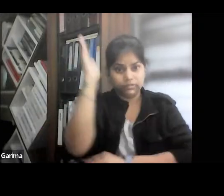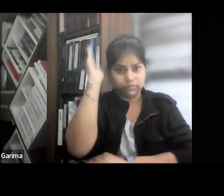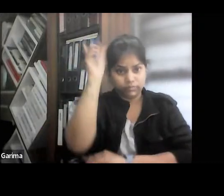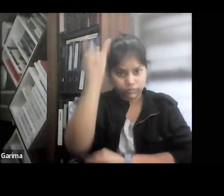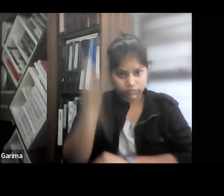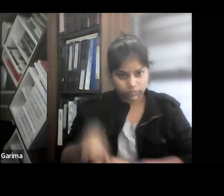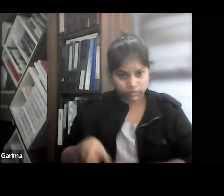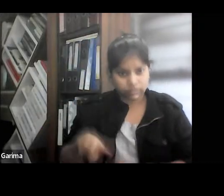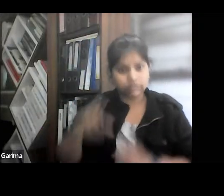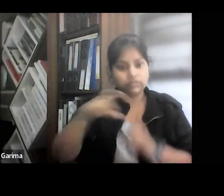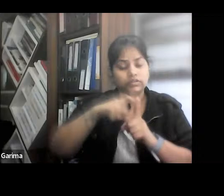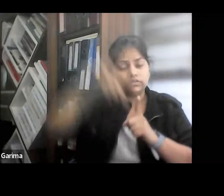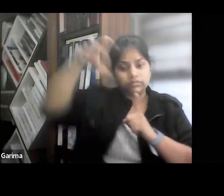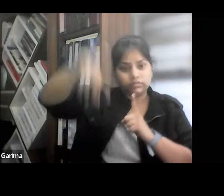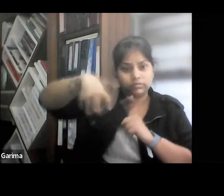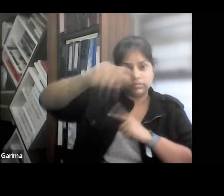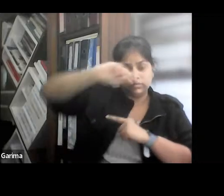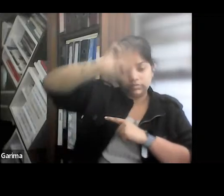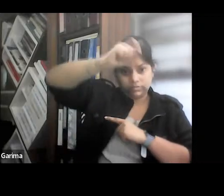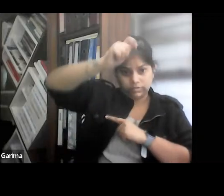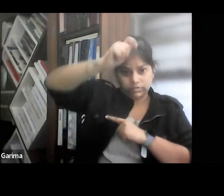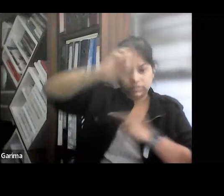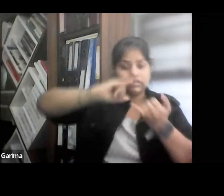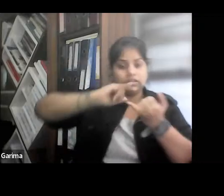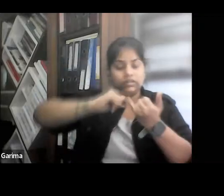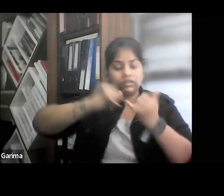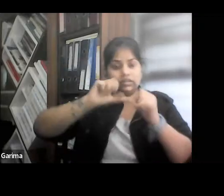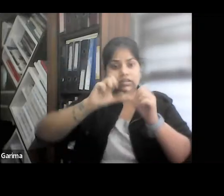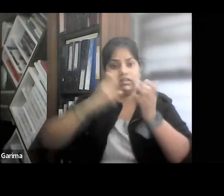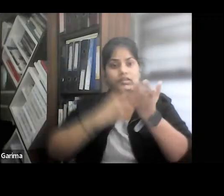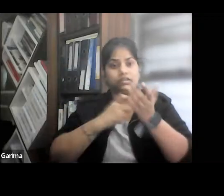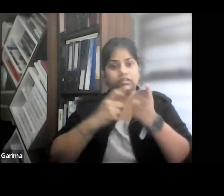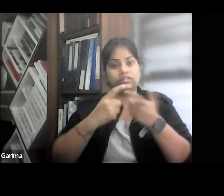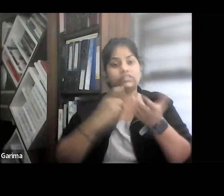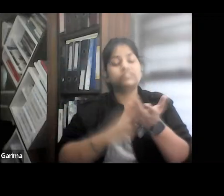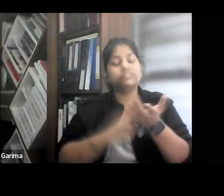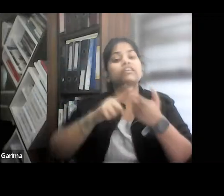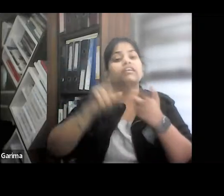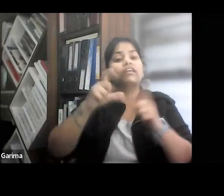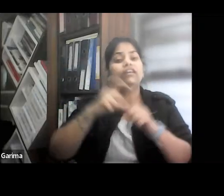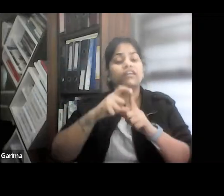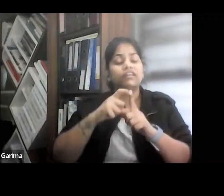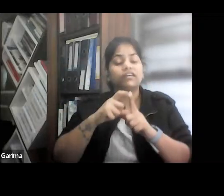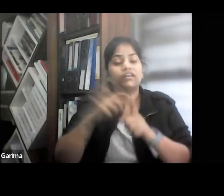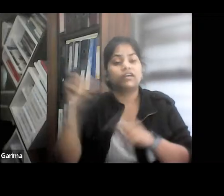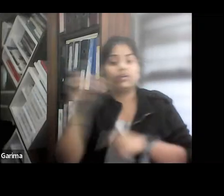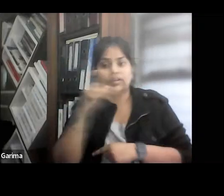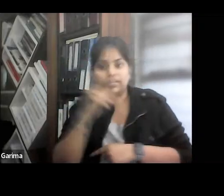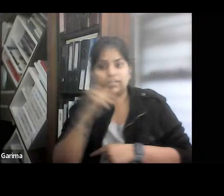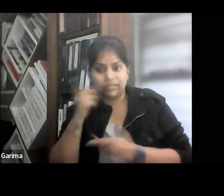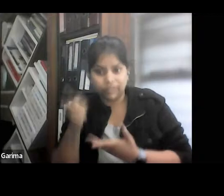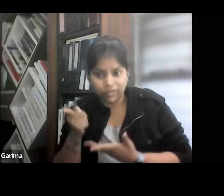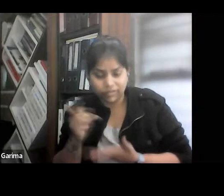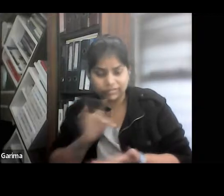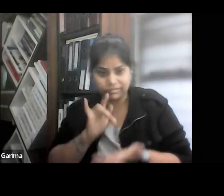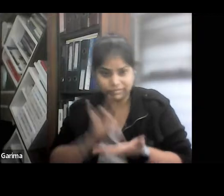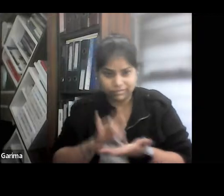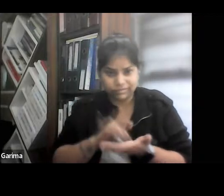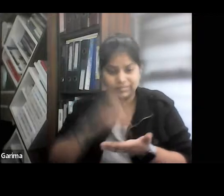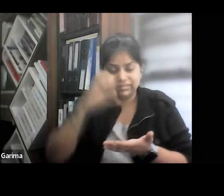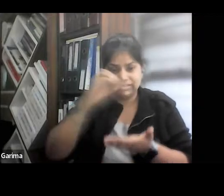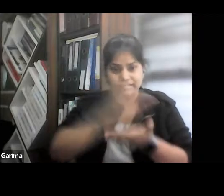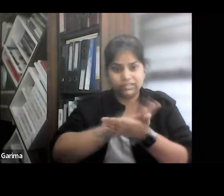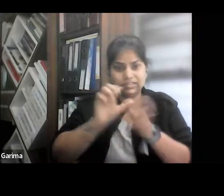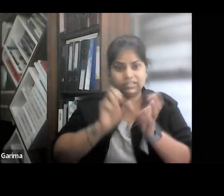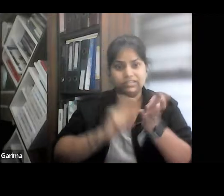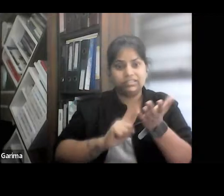Department of English, Sacred Heart College, Chalakudi. I hope I pronounced that right. And her